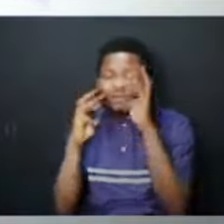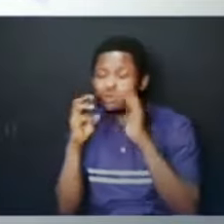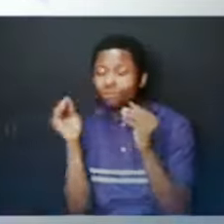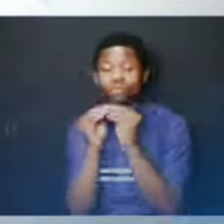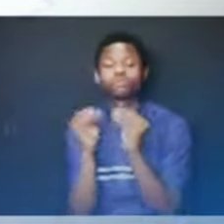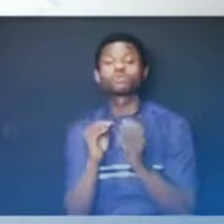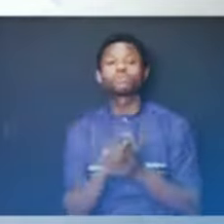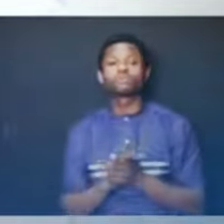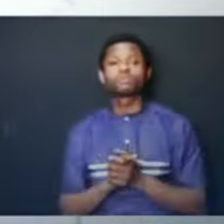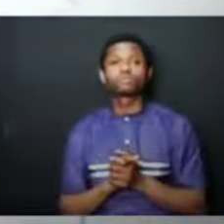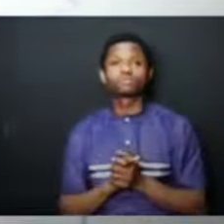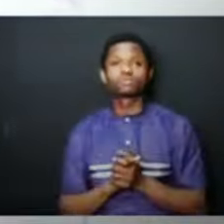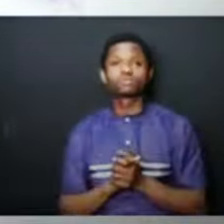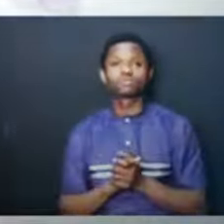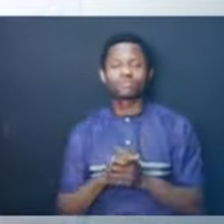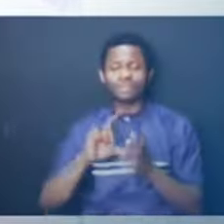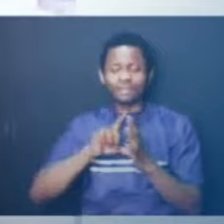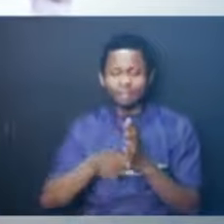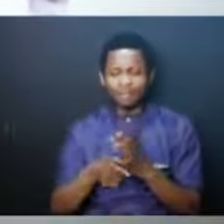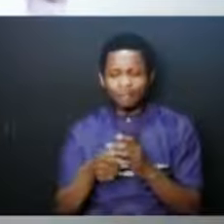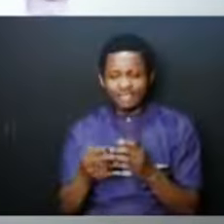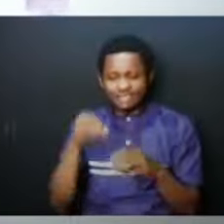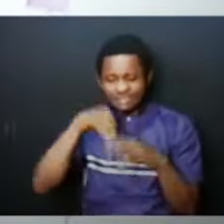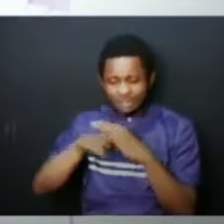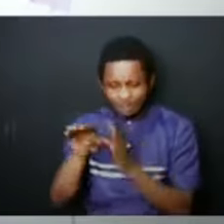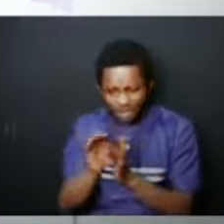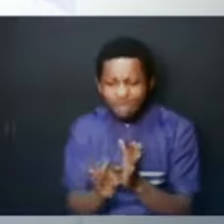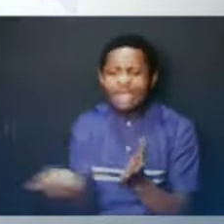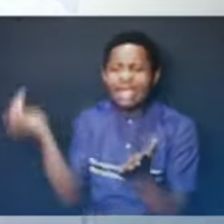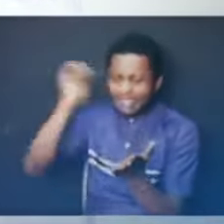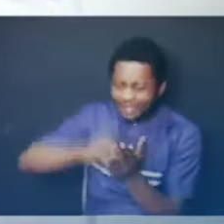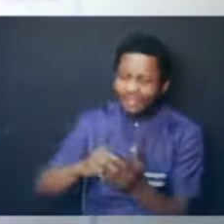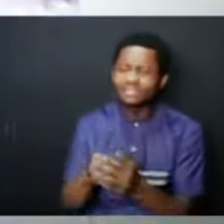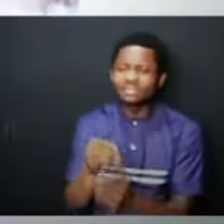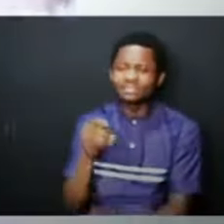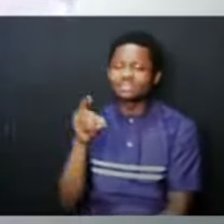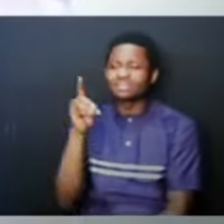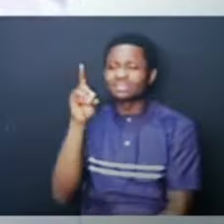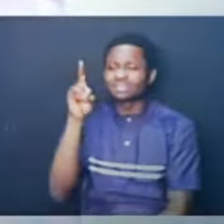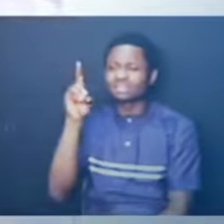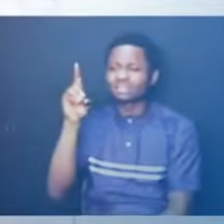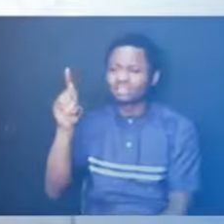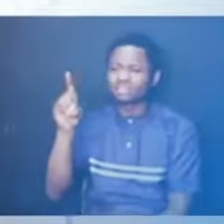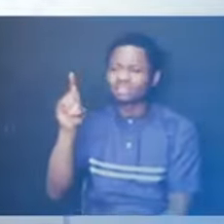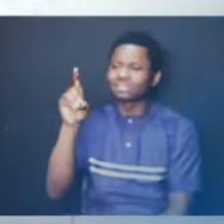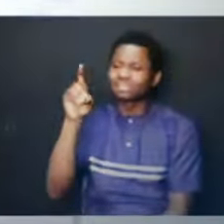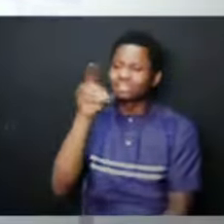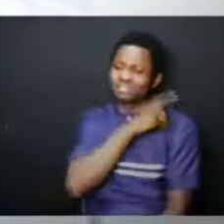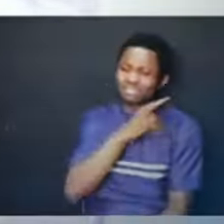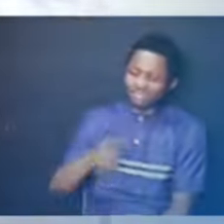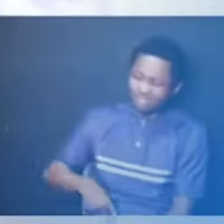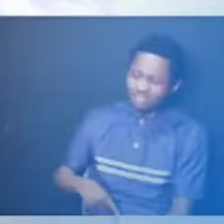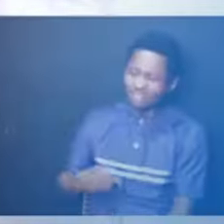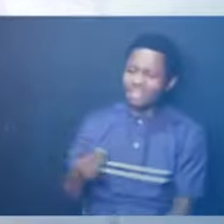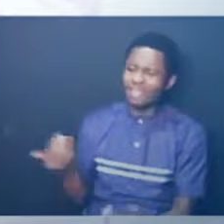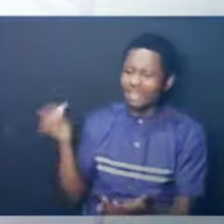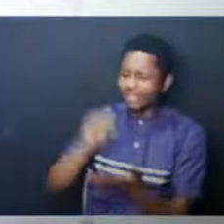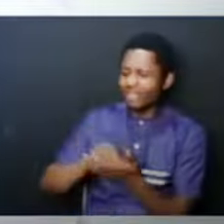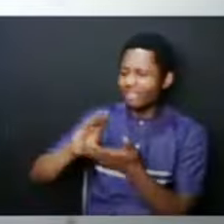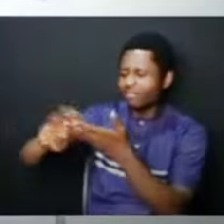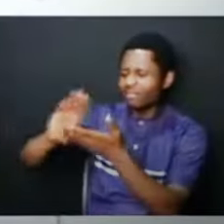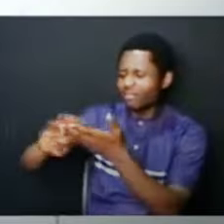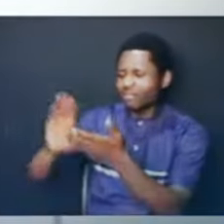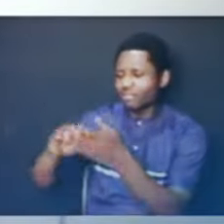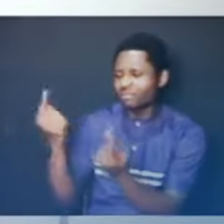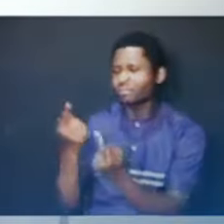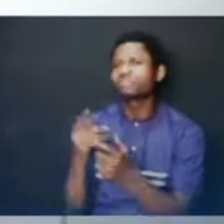David spares Saul's life again. And so I help you, David, anchor or say Saul now. So this time the scripture says that God has actually